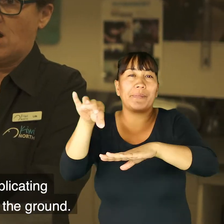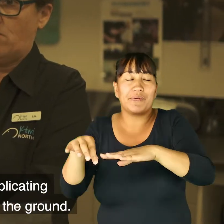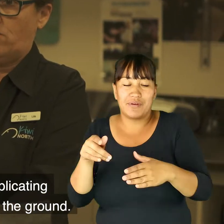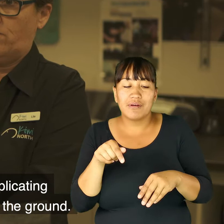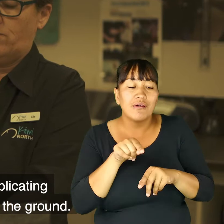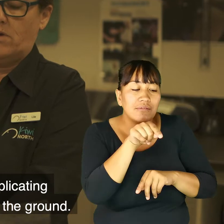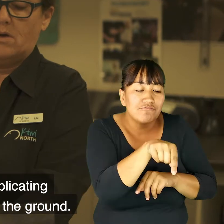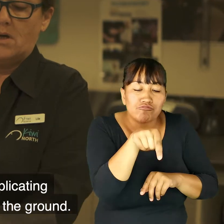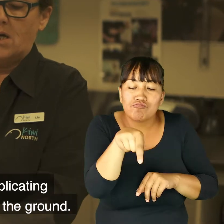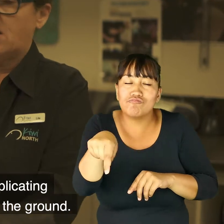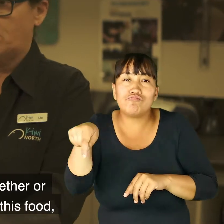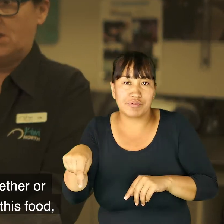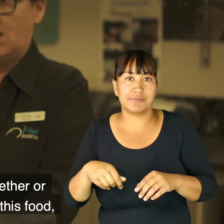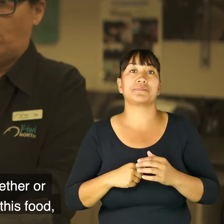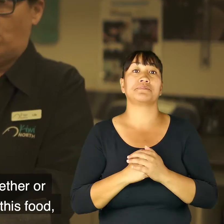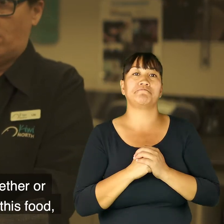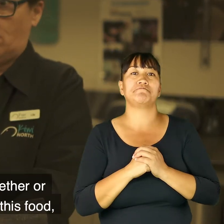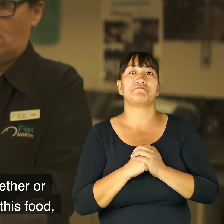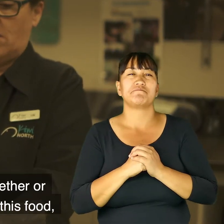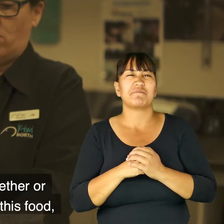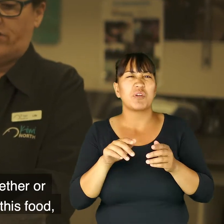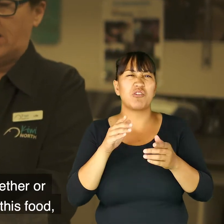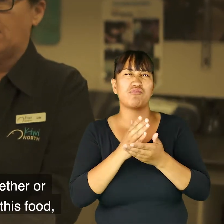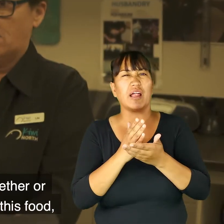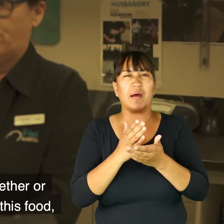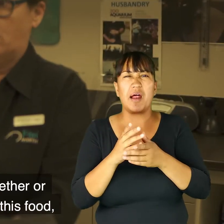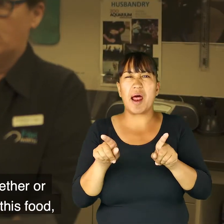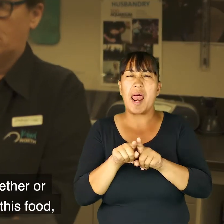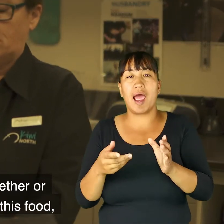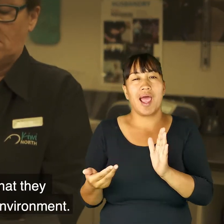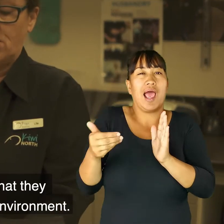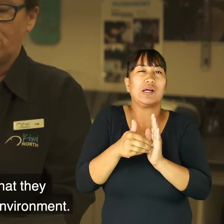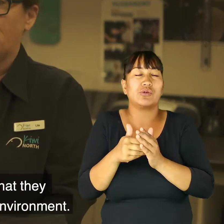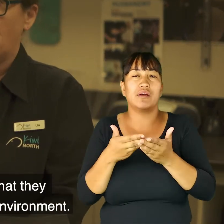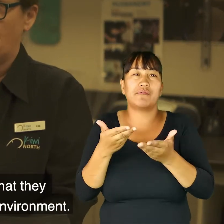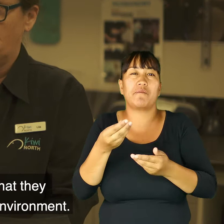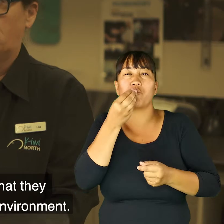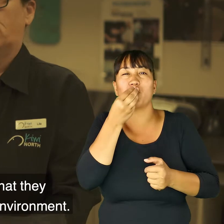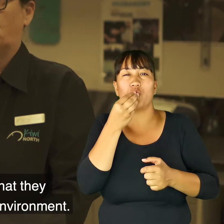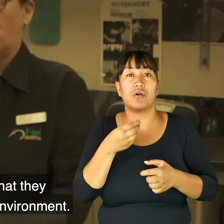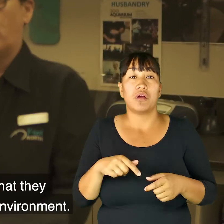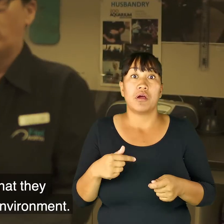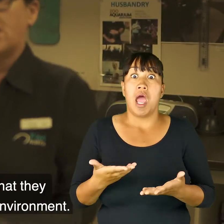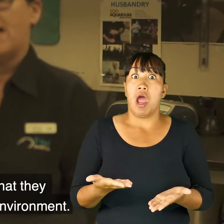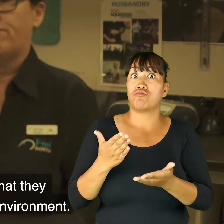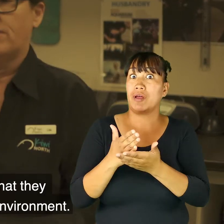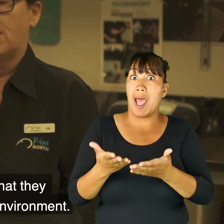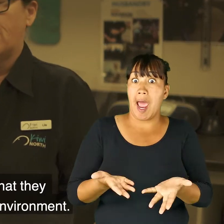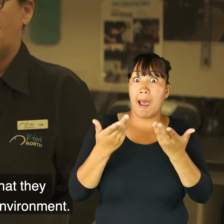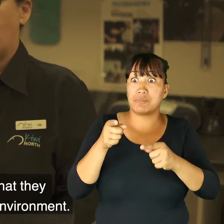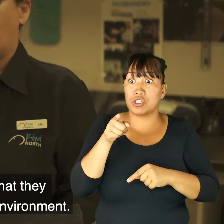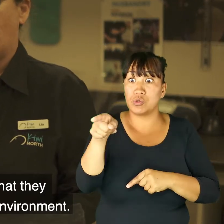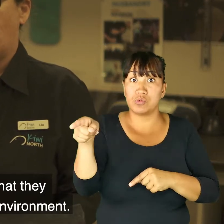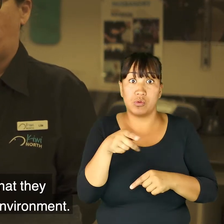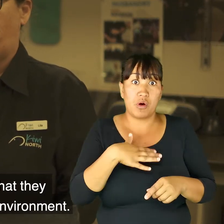into the ground. It's up to the kiwi whether or not they want to eat this food. It's just additional to what they already have